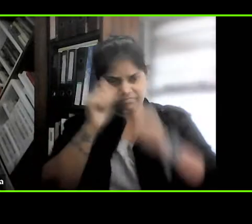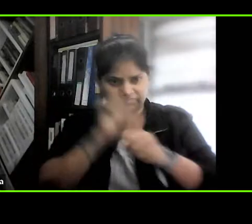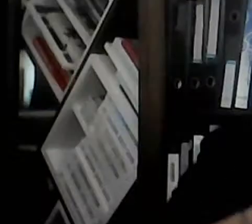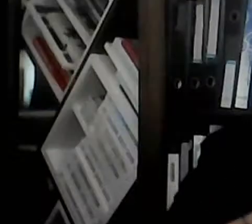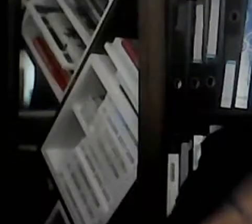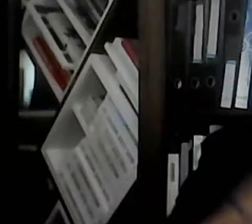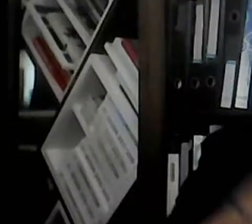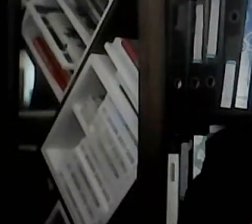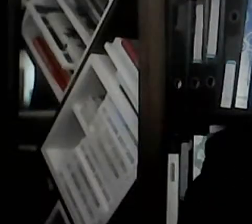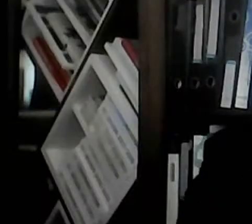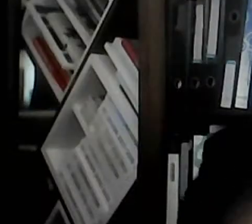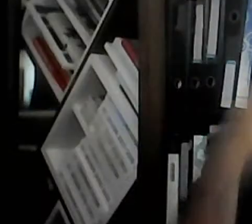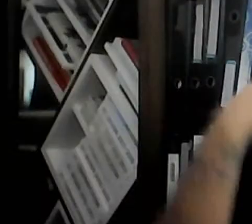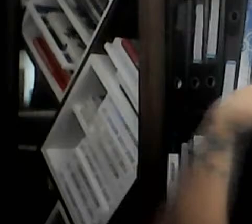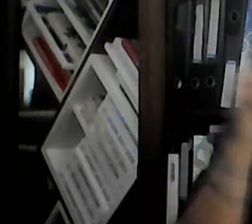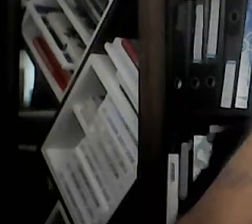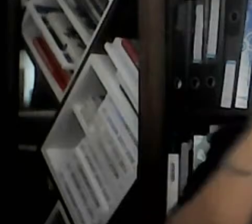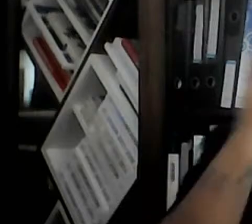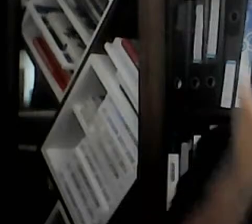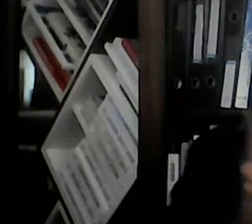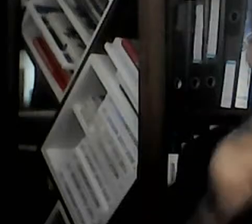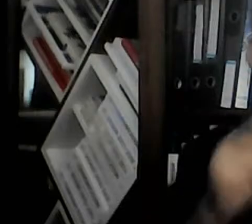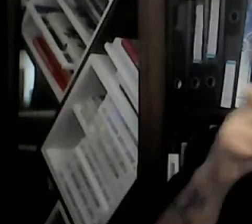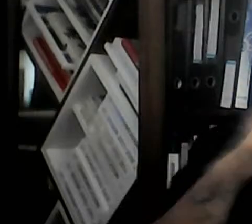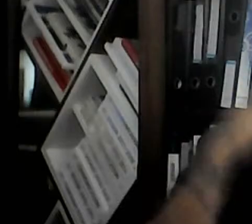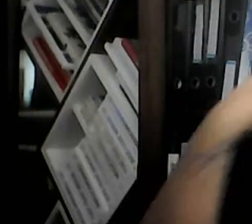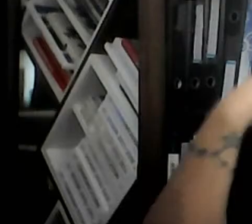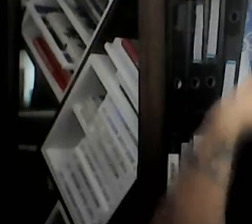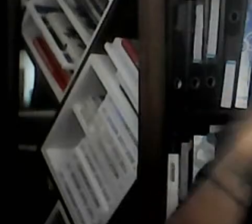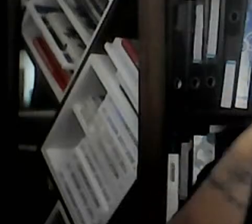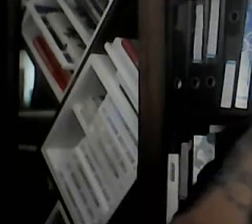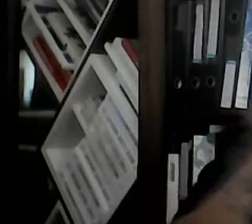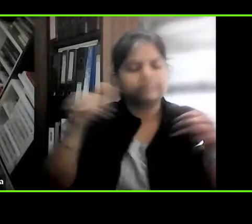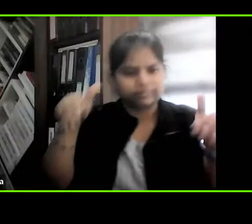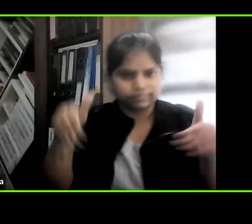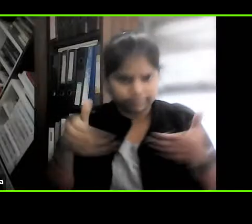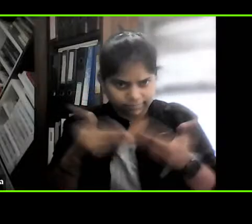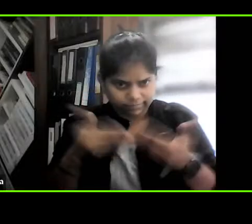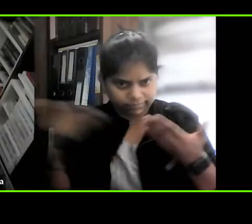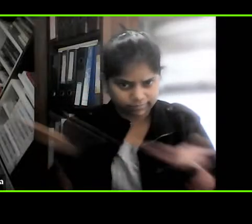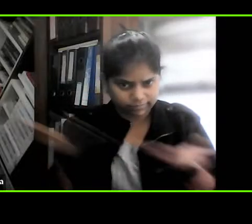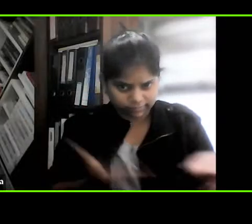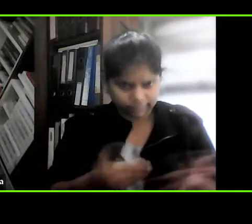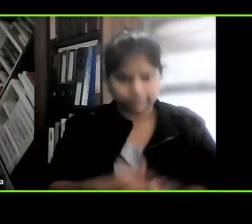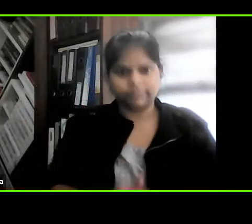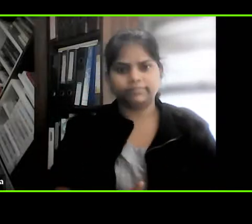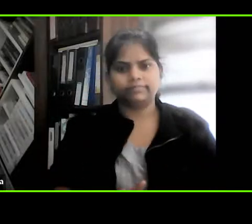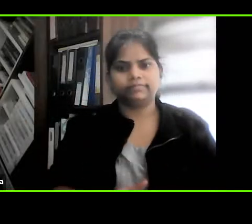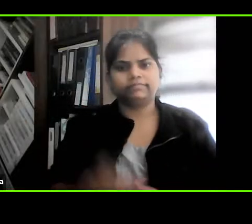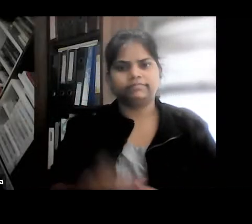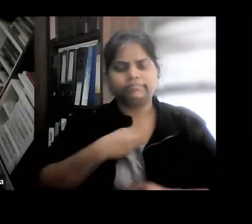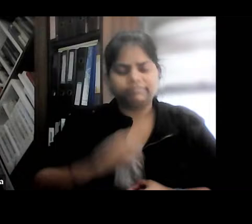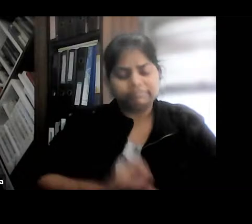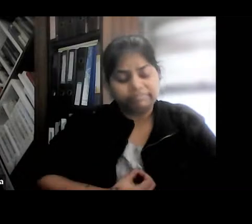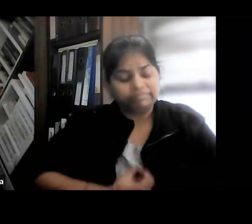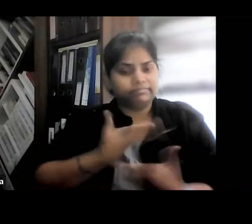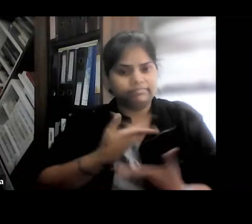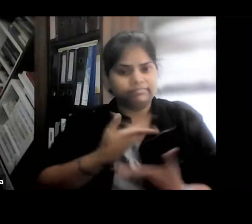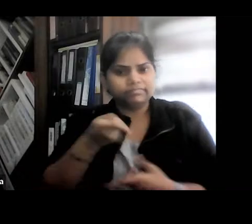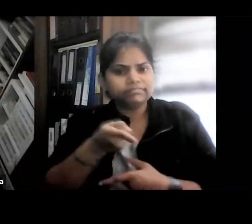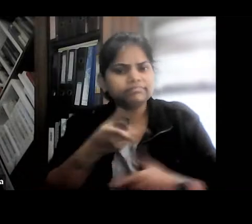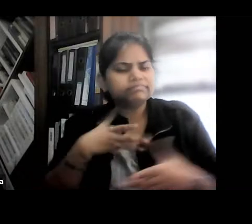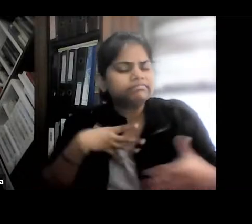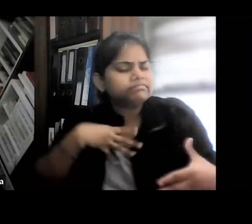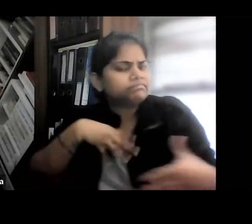Right. Thank you, Aditi, for that introduction. And I'm very happy to be a part of this